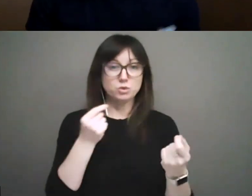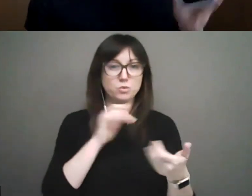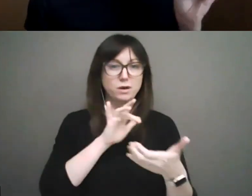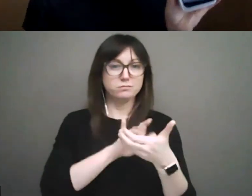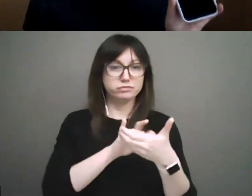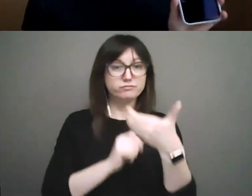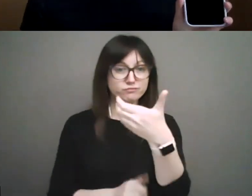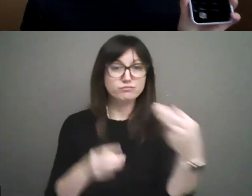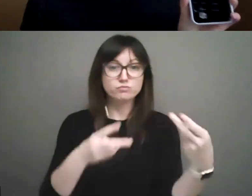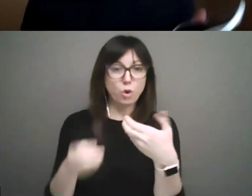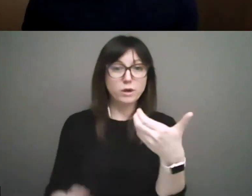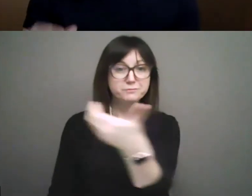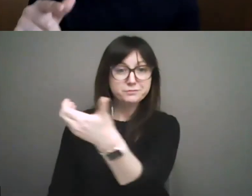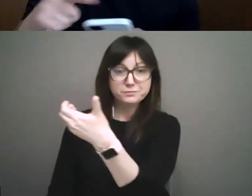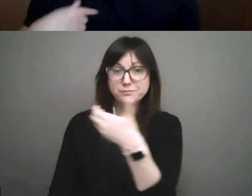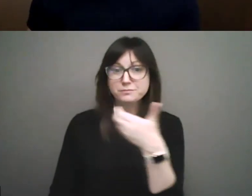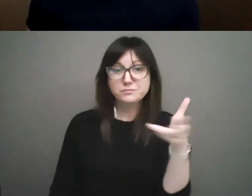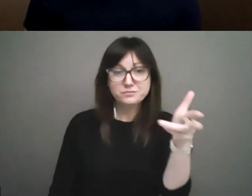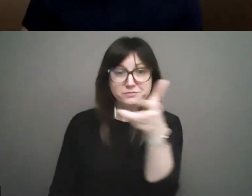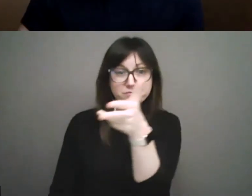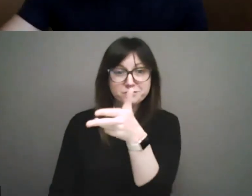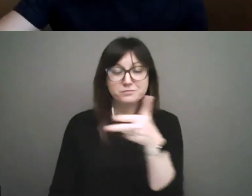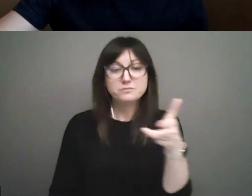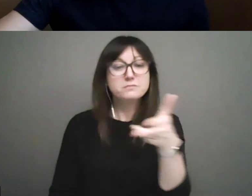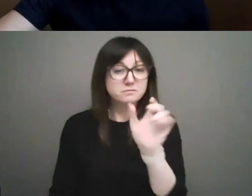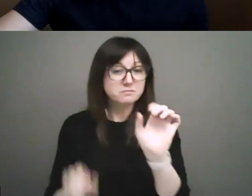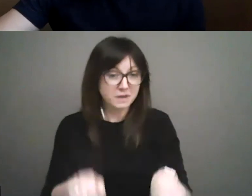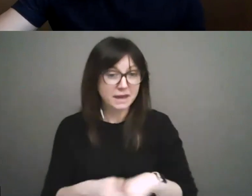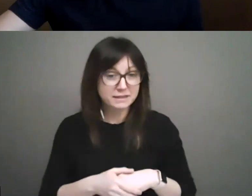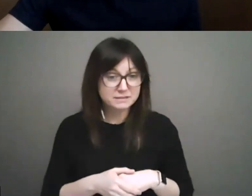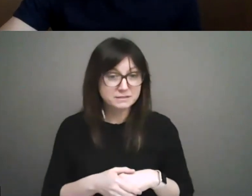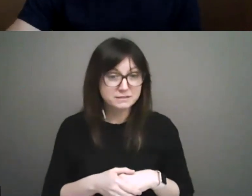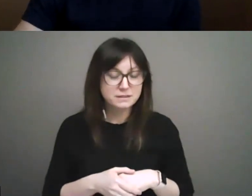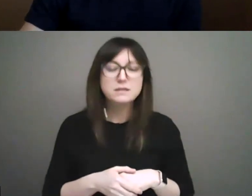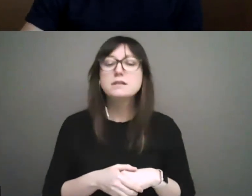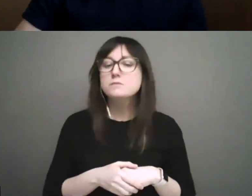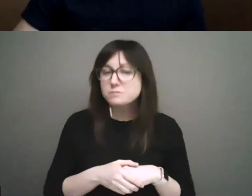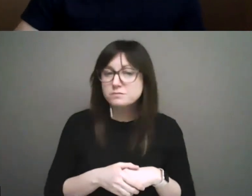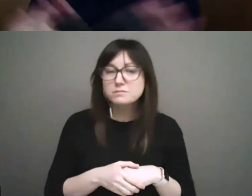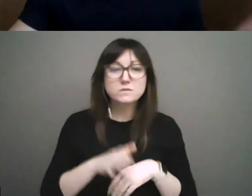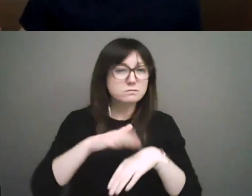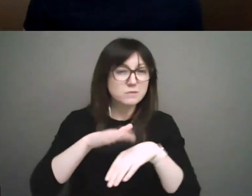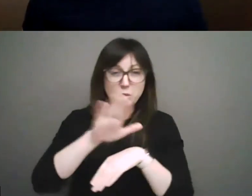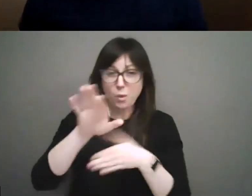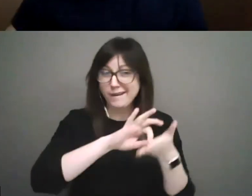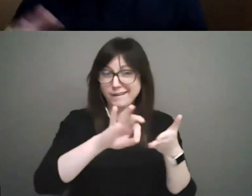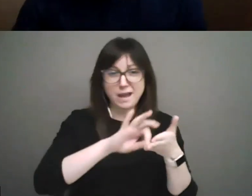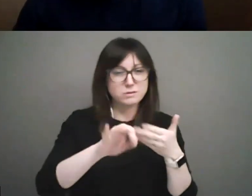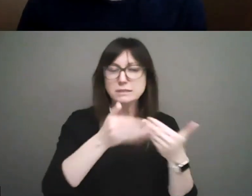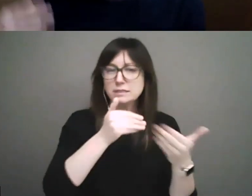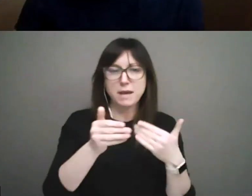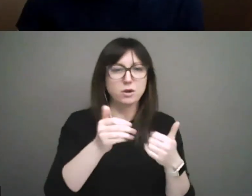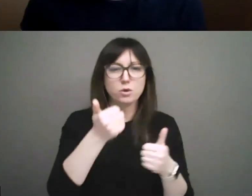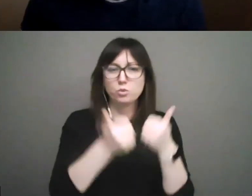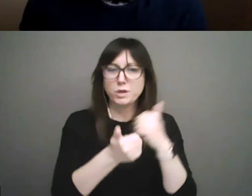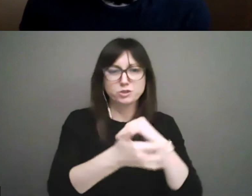or maybe they need to record something on their phone, they'll do that. So just a reminder that your account transfers to all